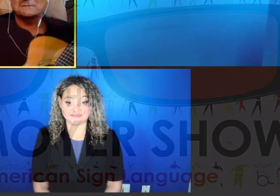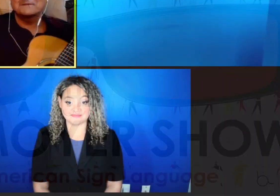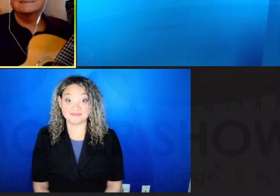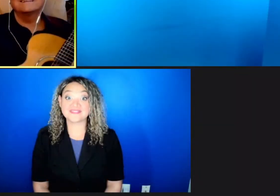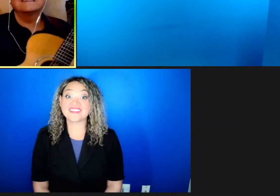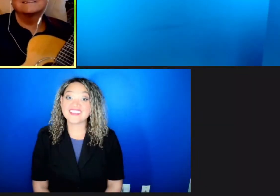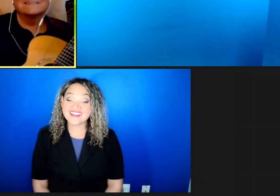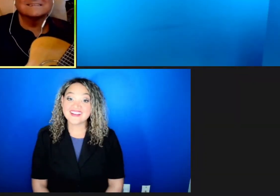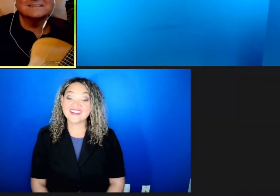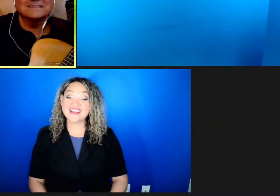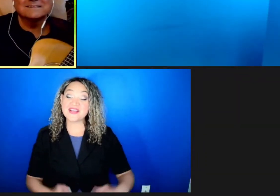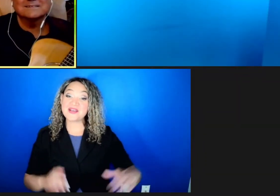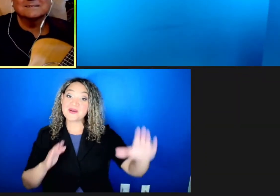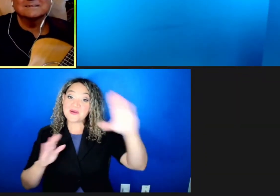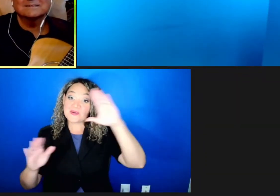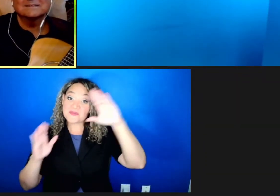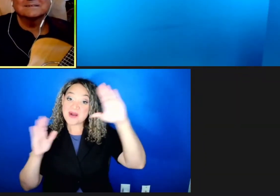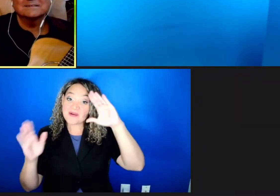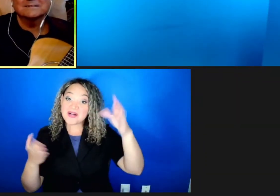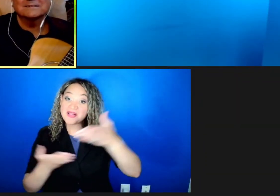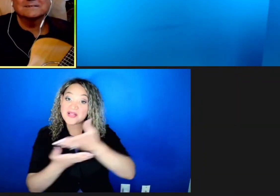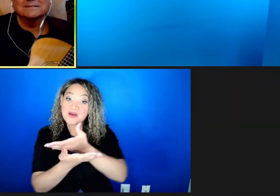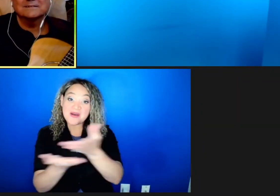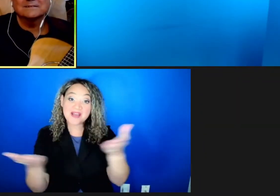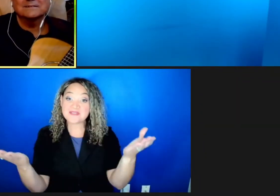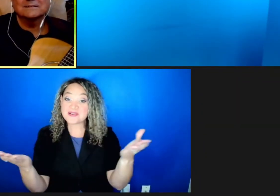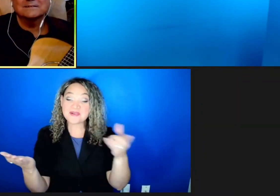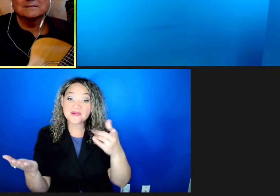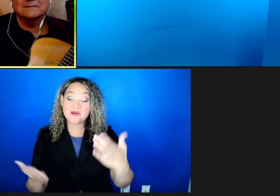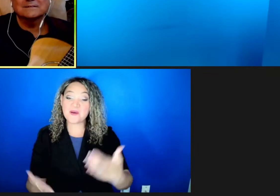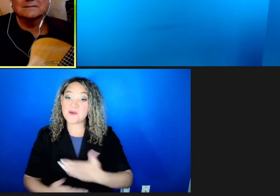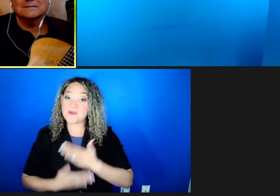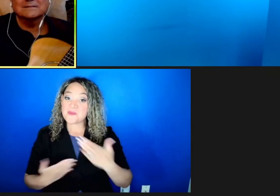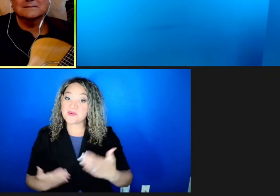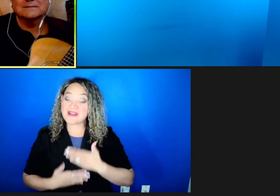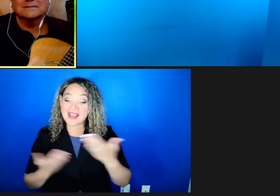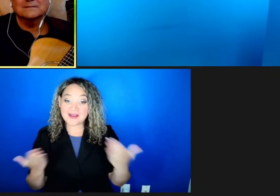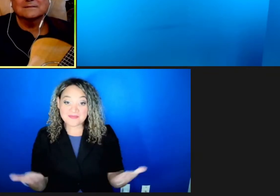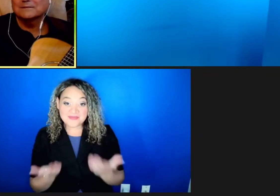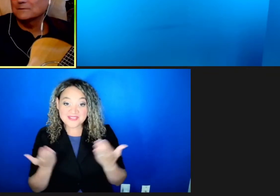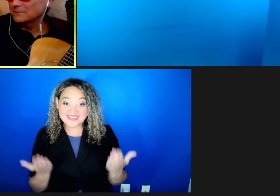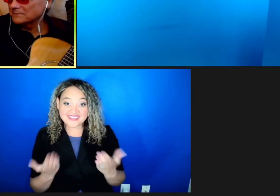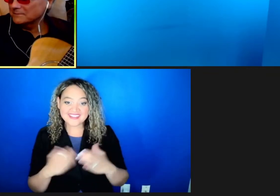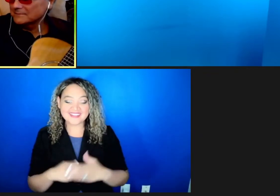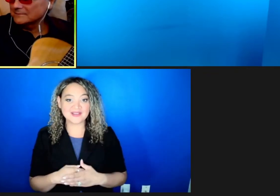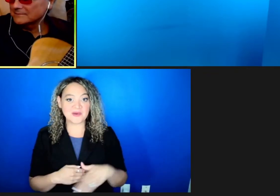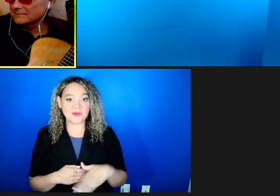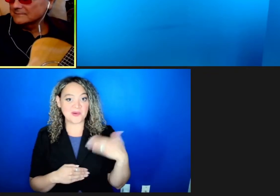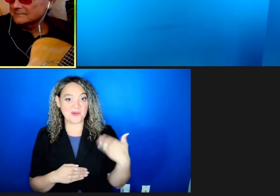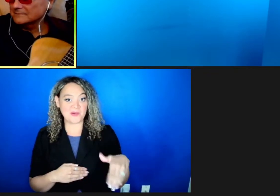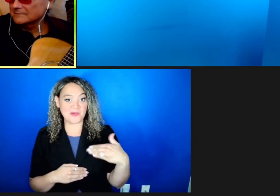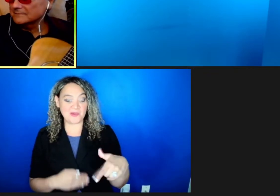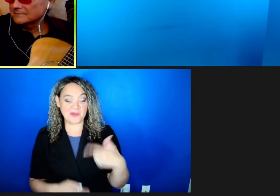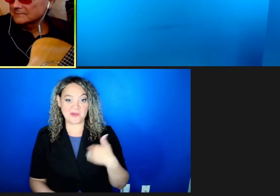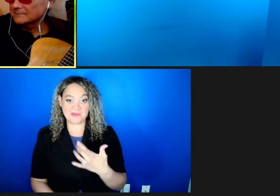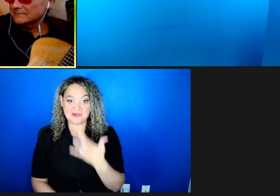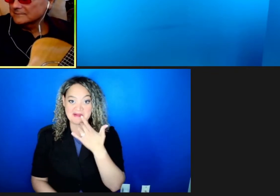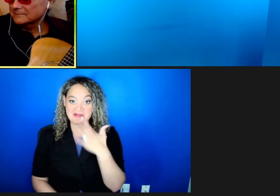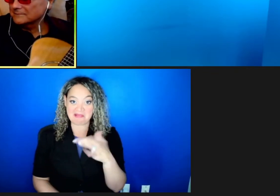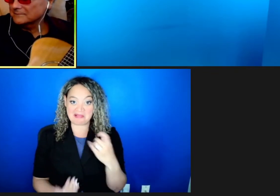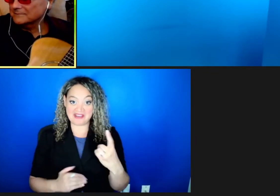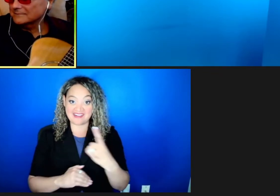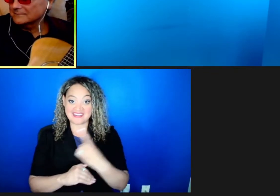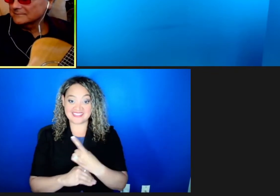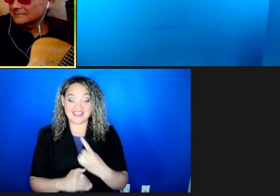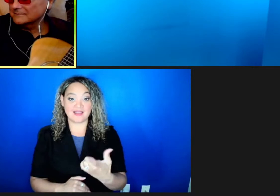Well, hello, everybody. We're so glad you're with us. Boy, are we in luck today. We